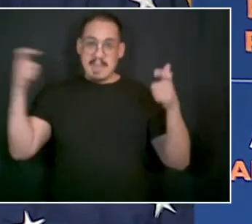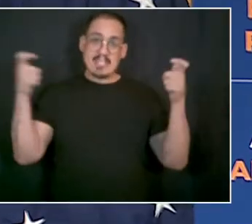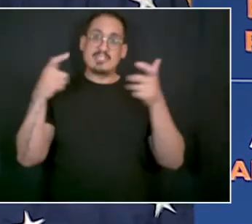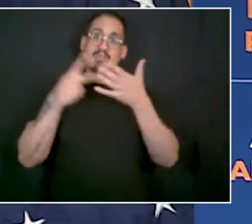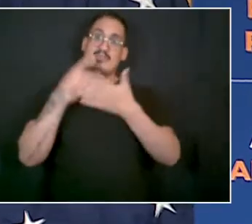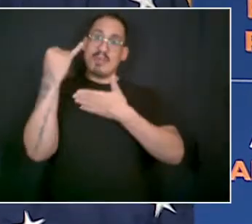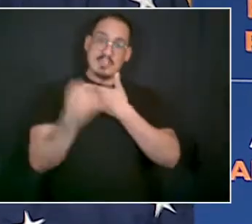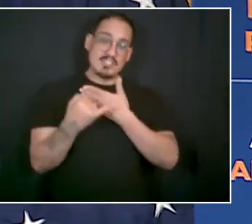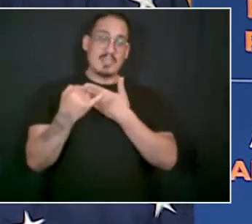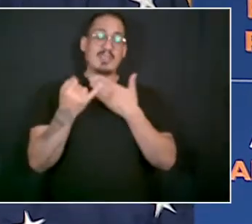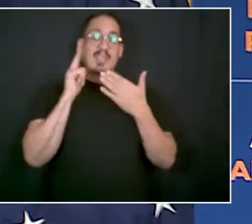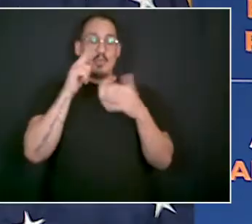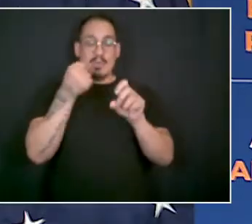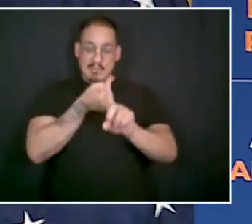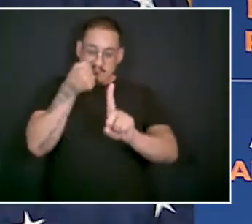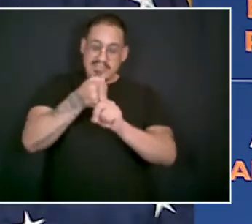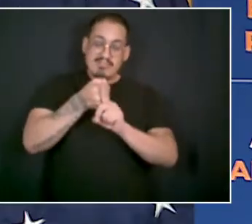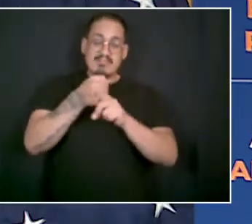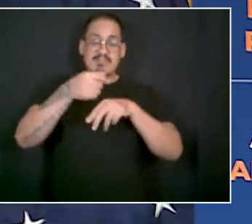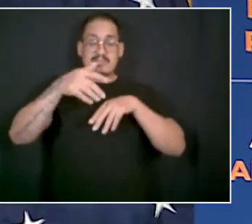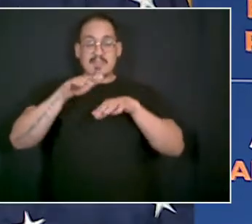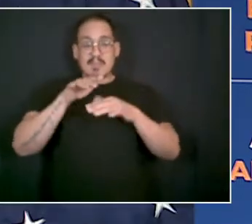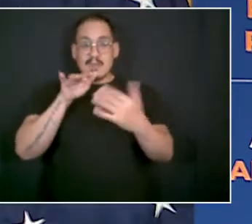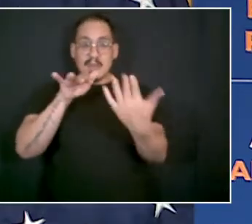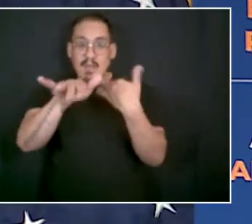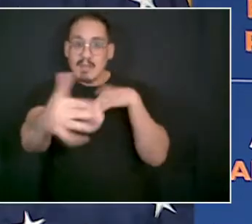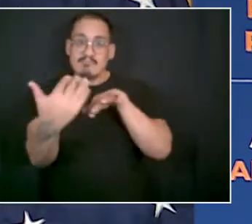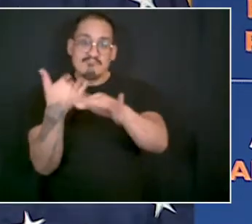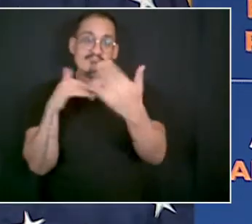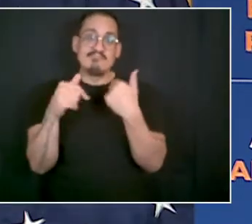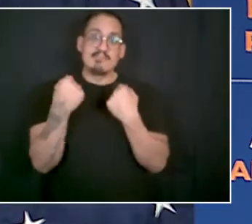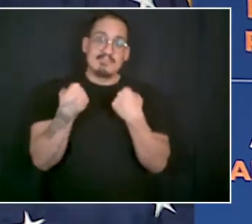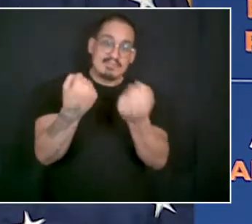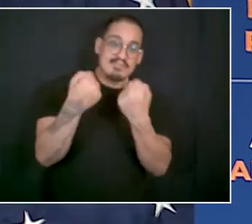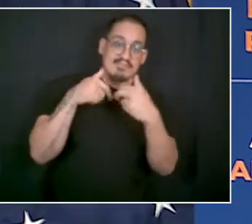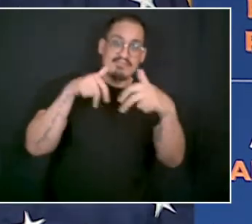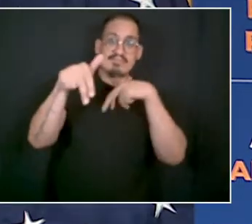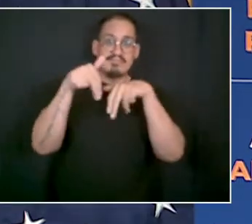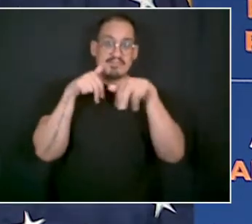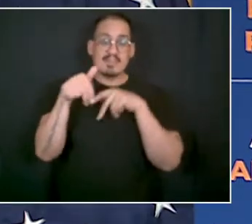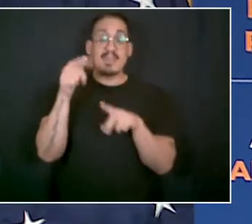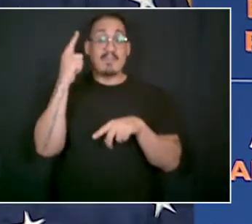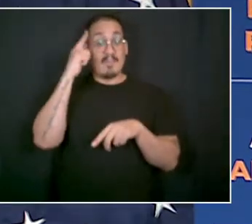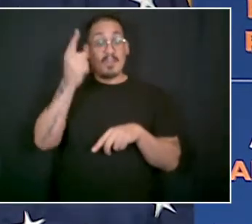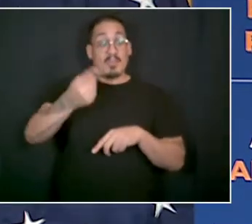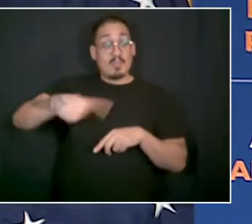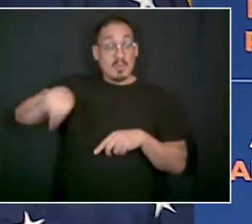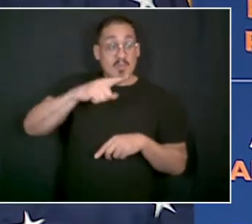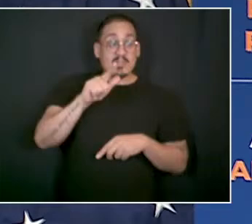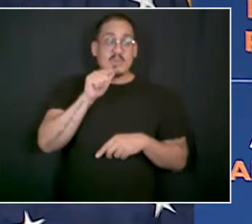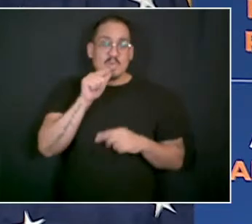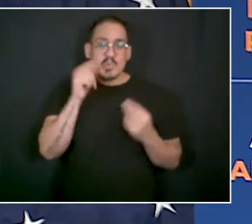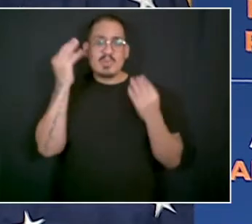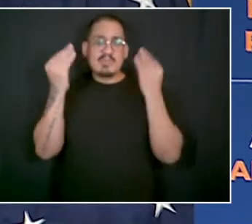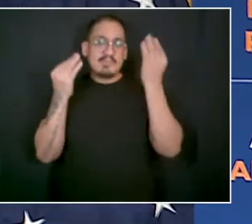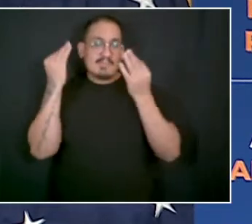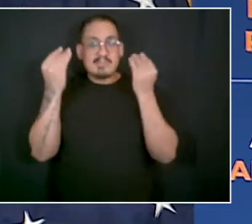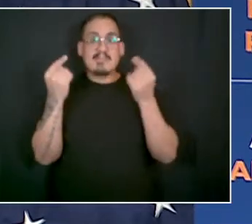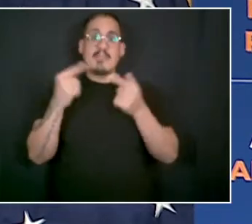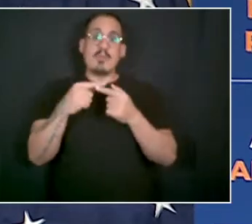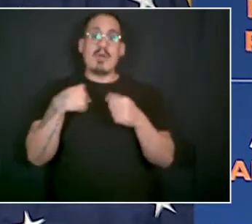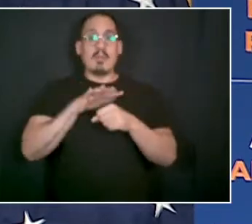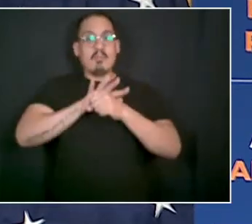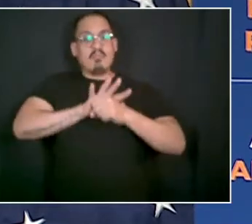and traffic. You briefed the mayor. And for those who are thinking that, we're going to pressure the